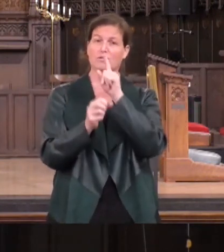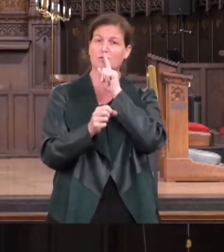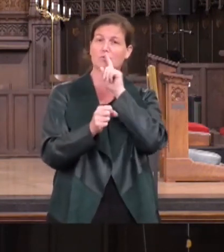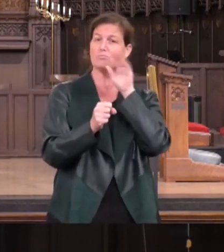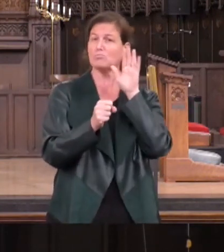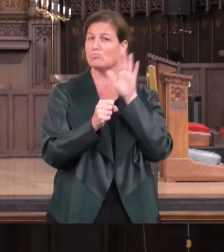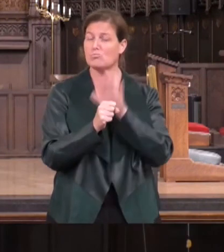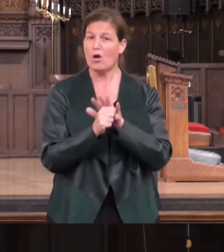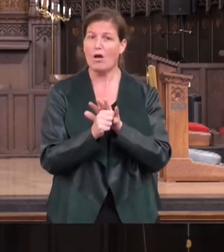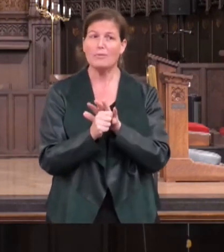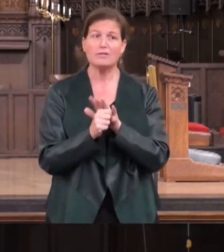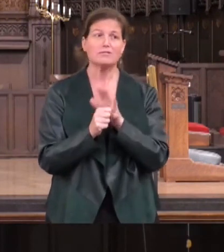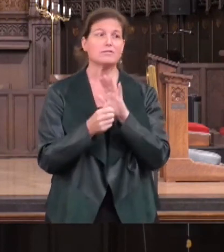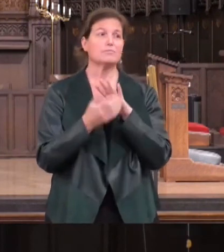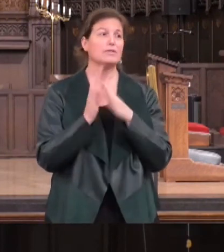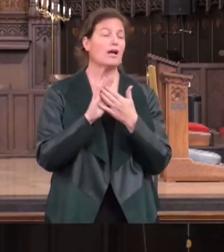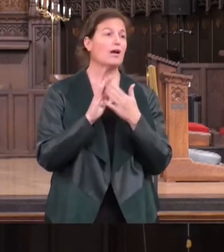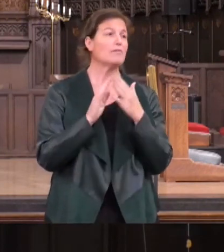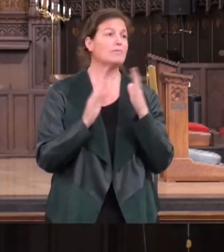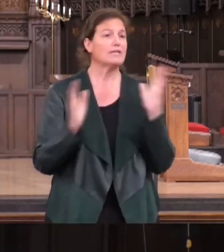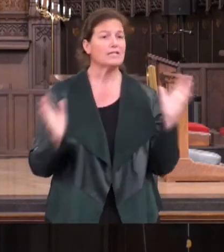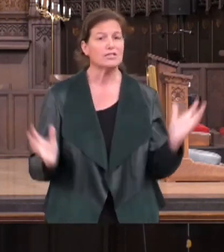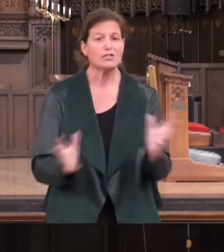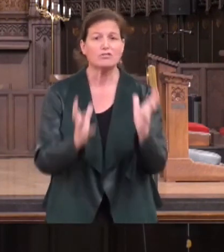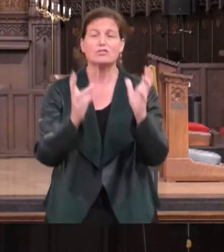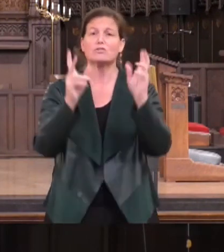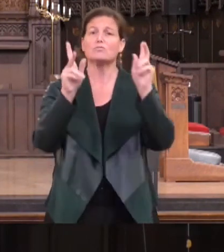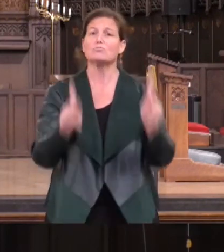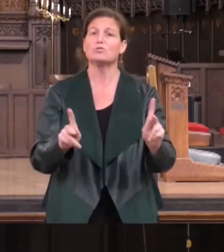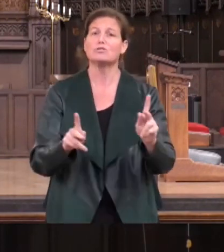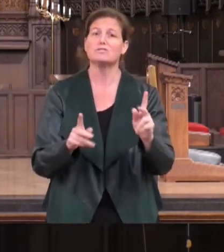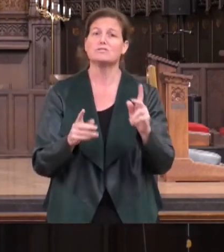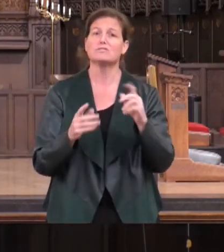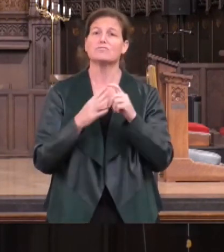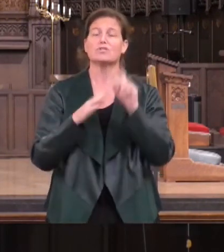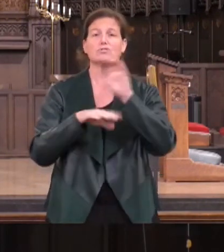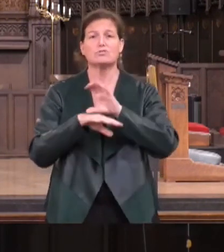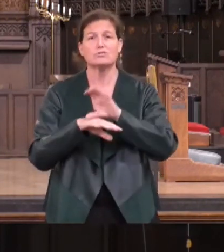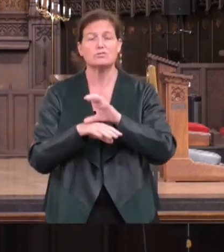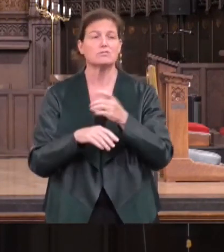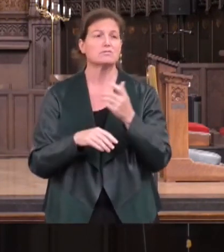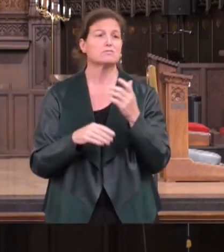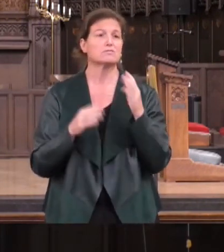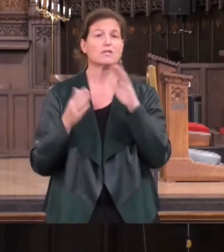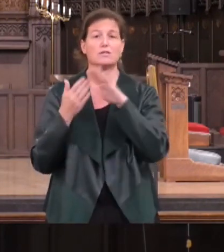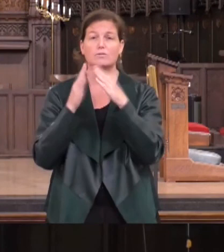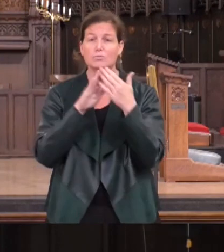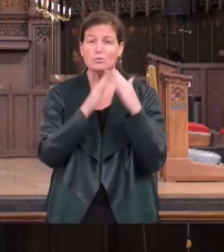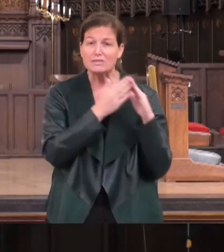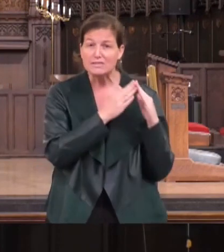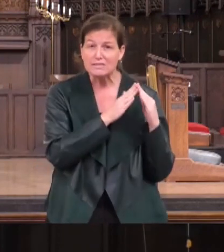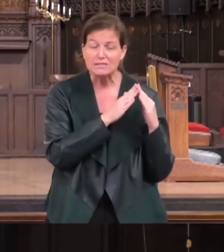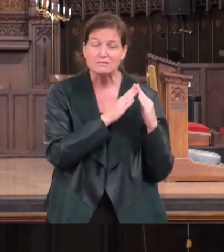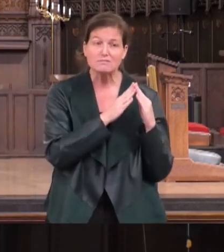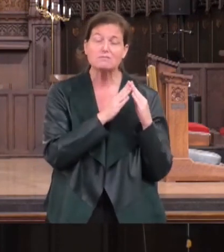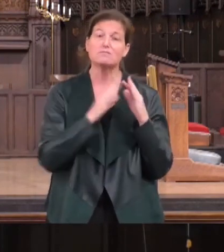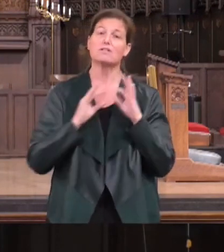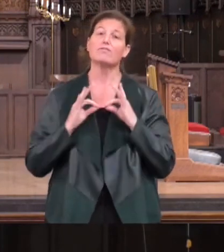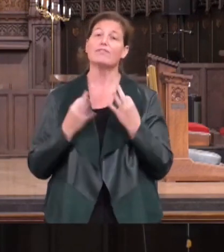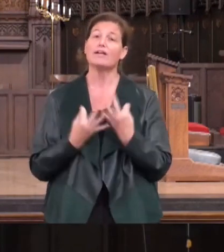promises to be a son or daughter of encouragement in our churches, in our communities, in our